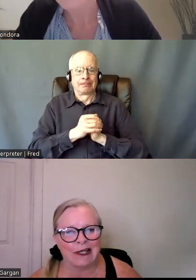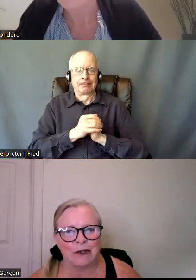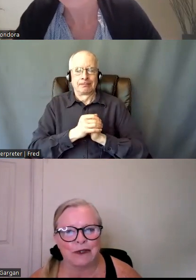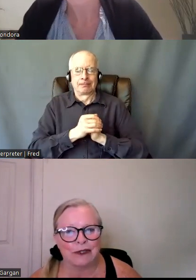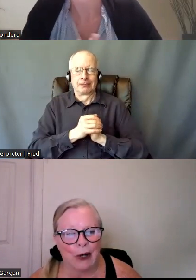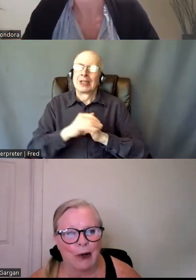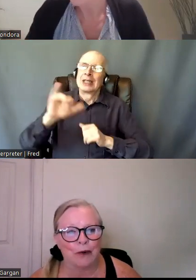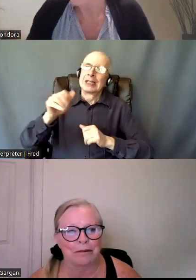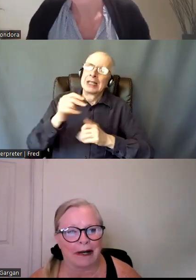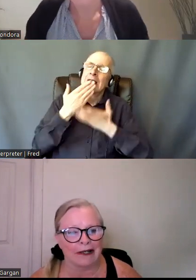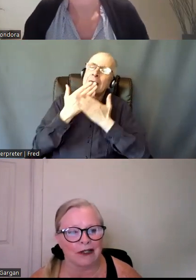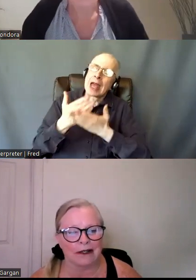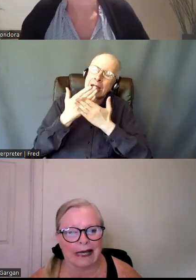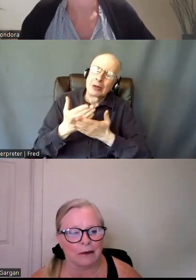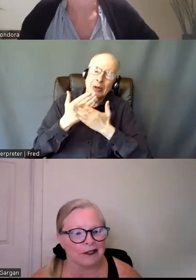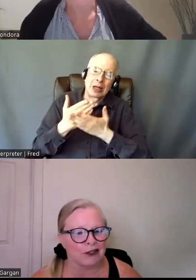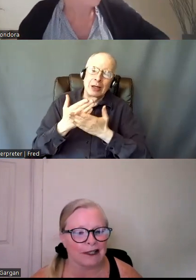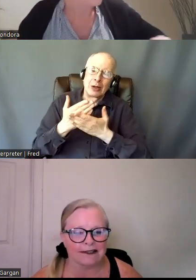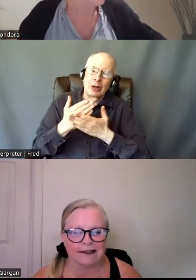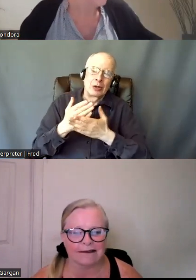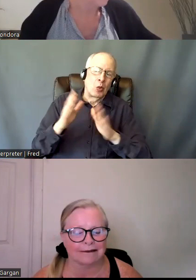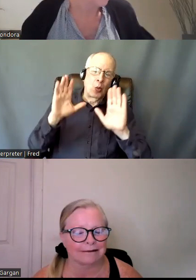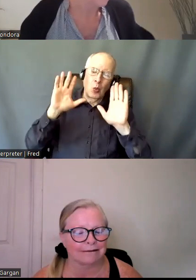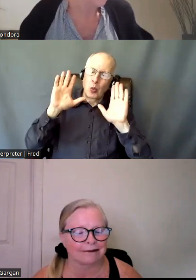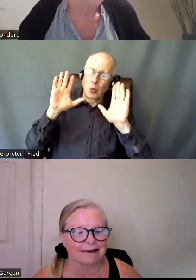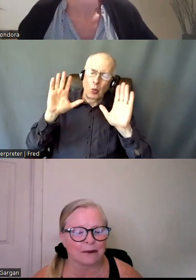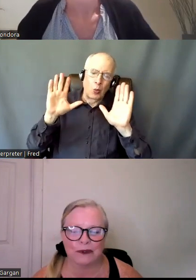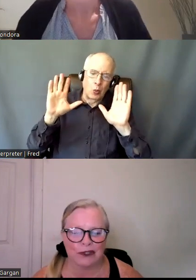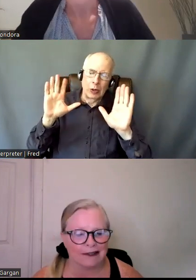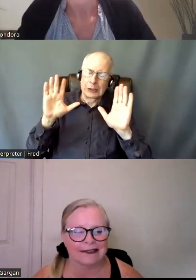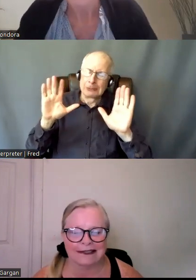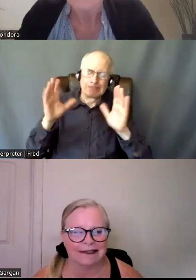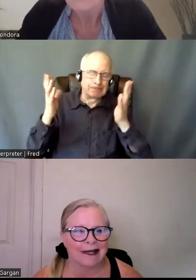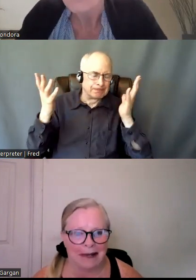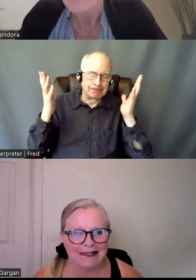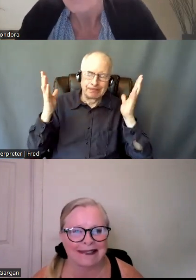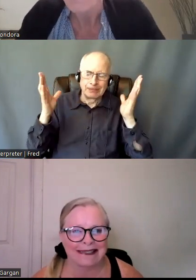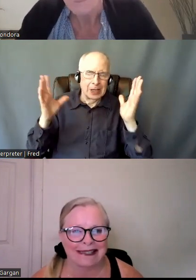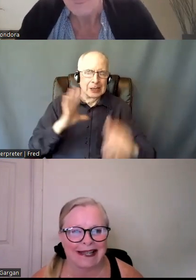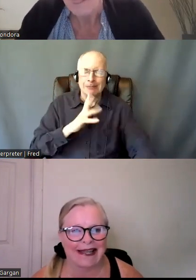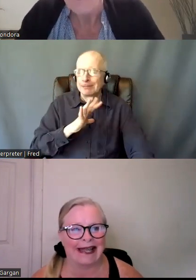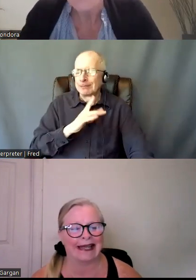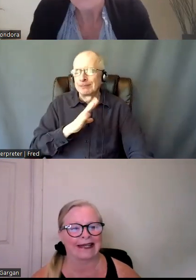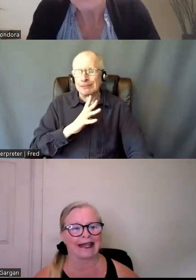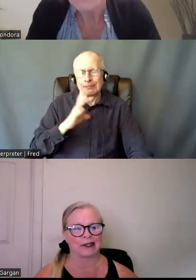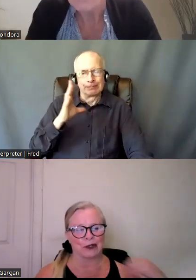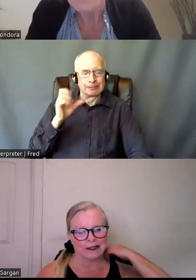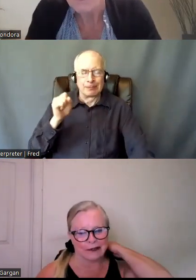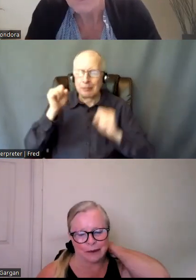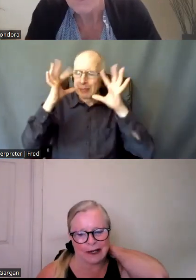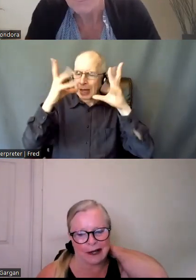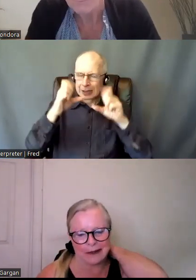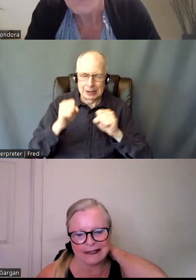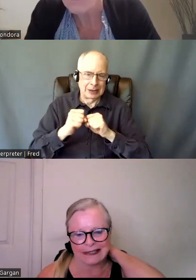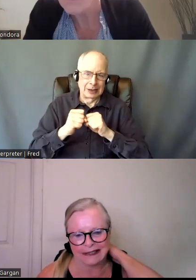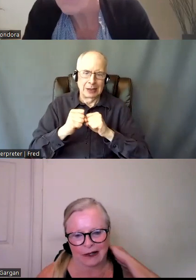Janice, thank you so much. That was just, it was just amazing. And as you could see